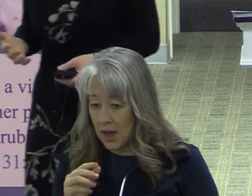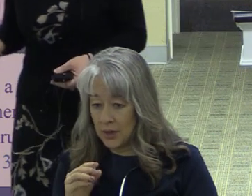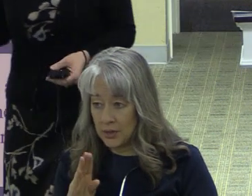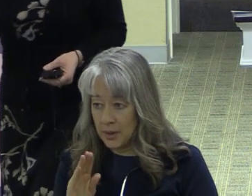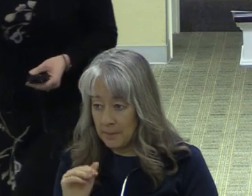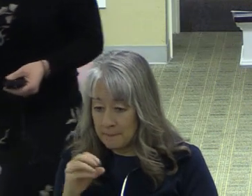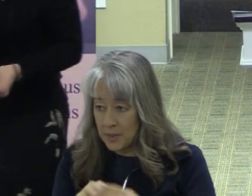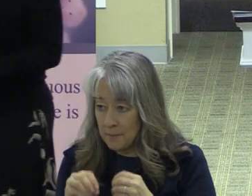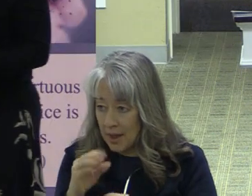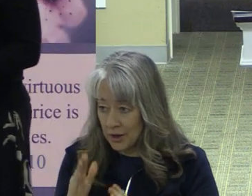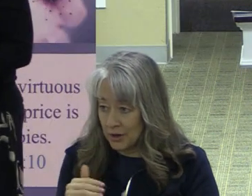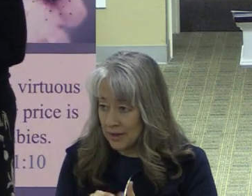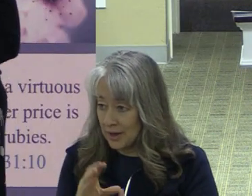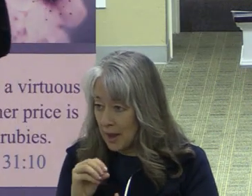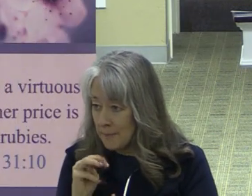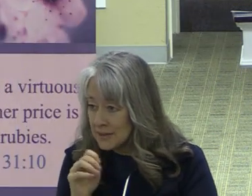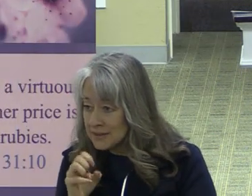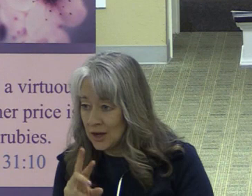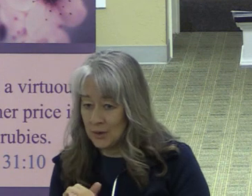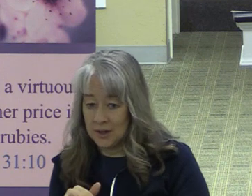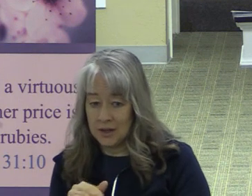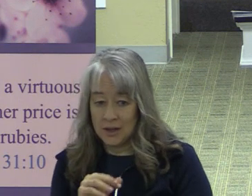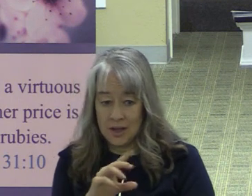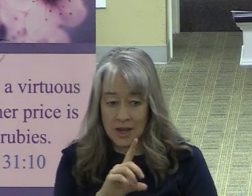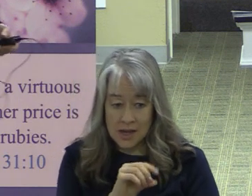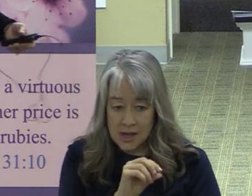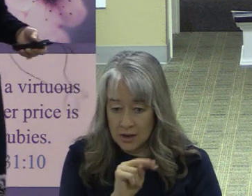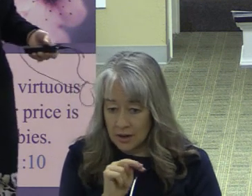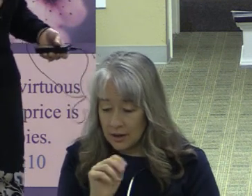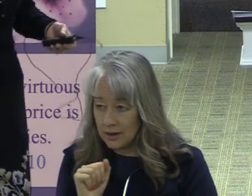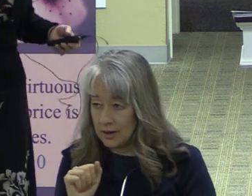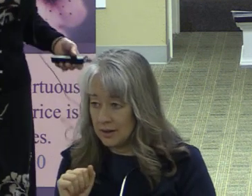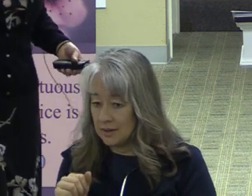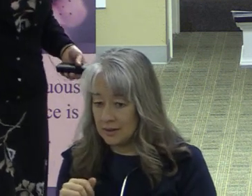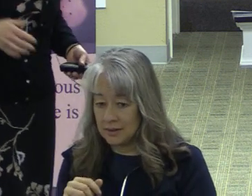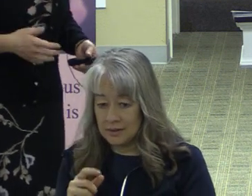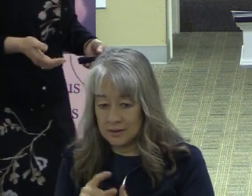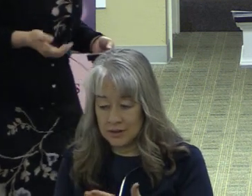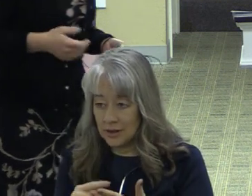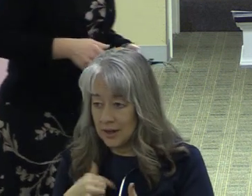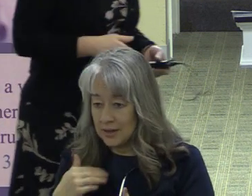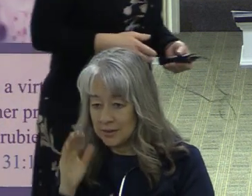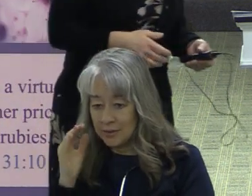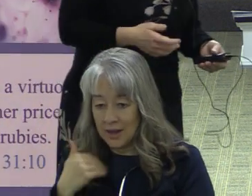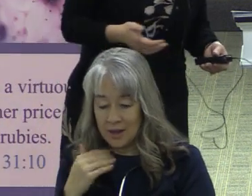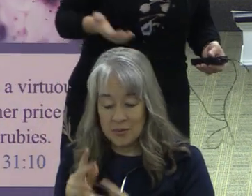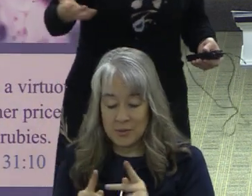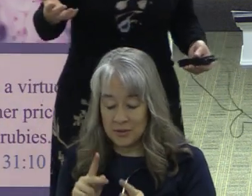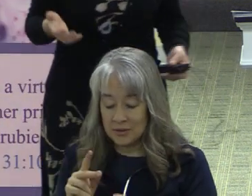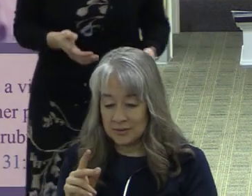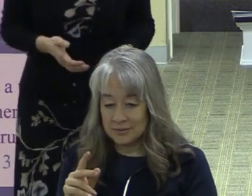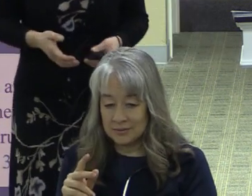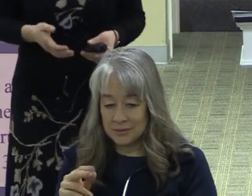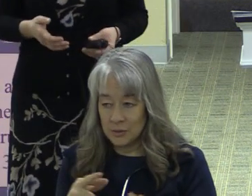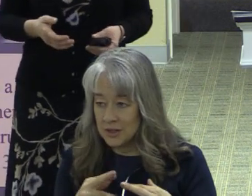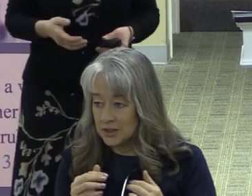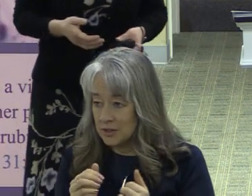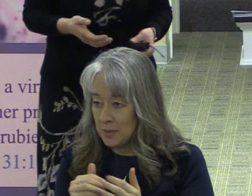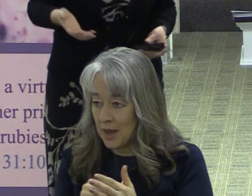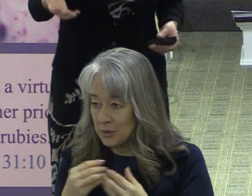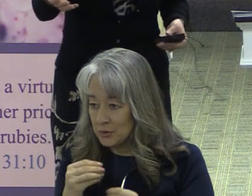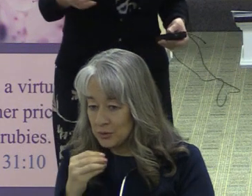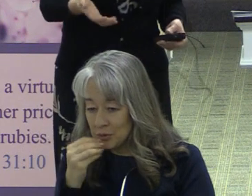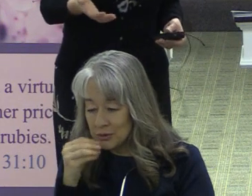know, like Donna, the receipt checker. I seem to have a relationship with people at grocery stores, but you know,